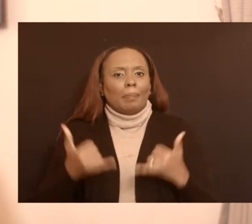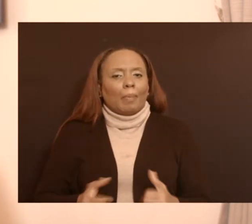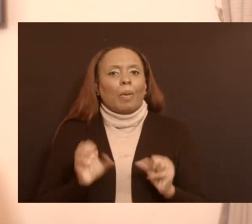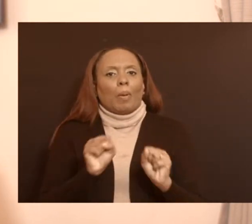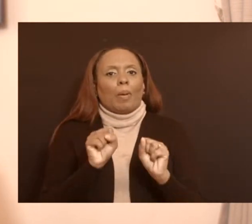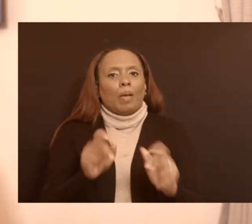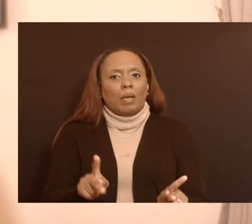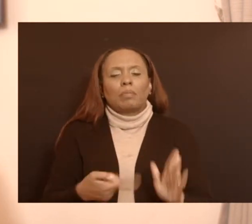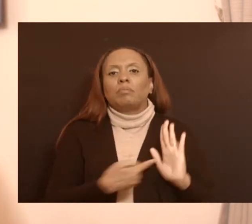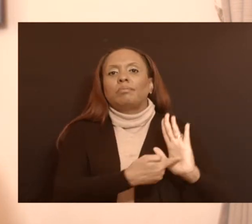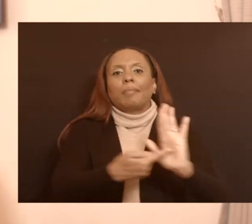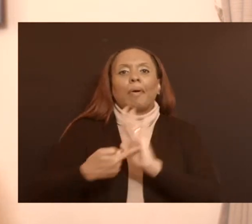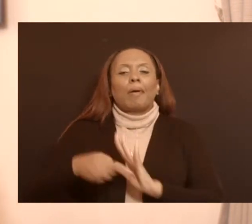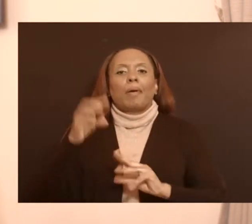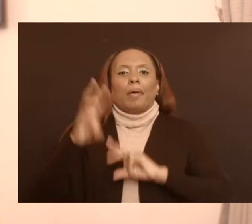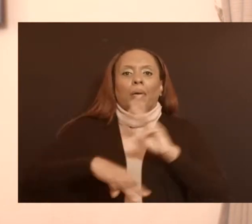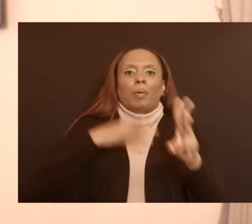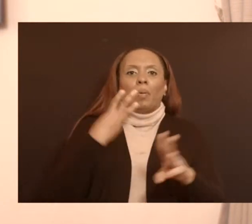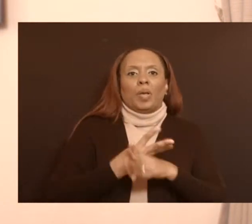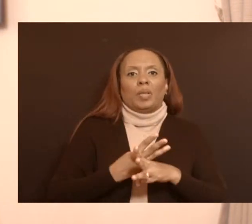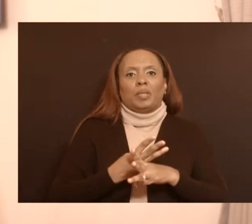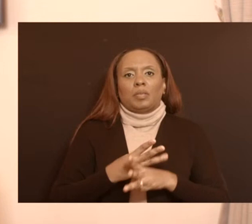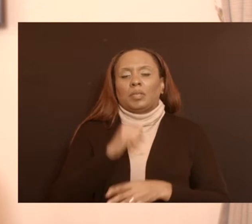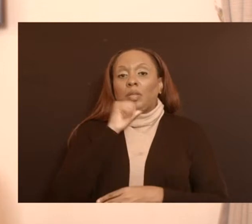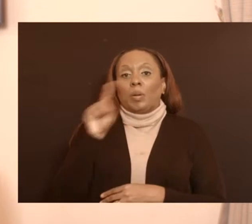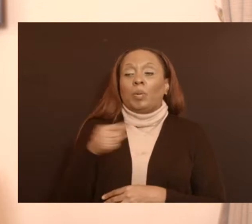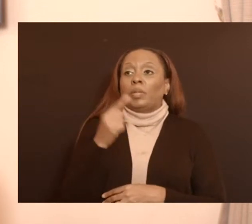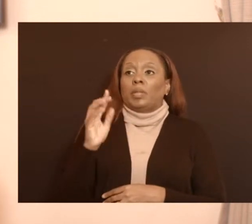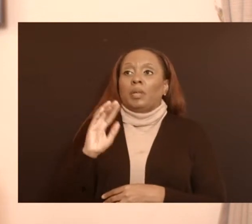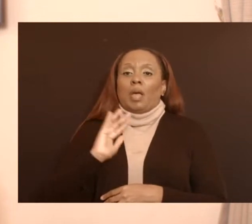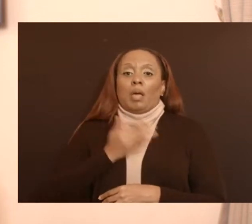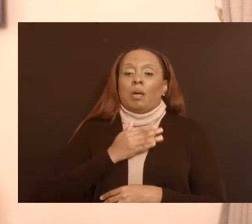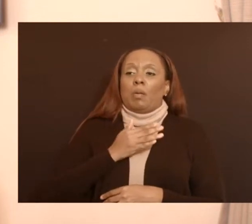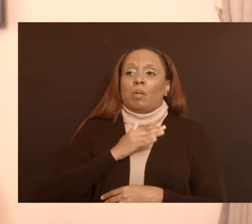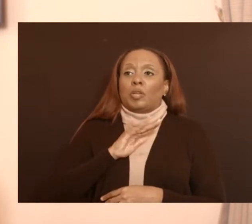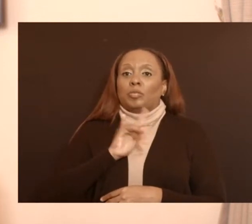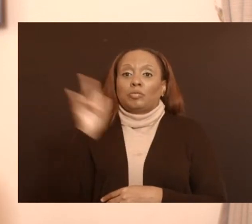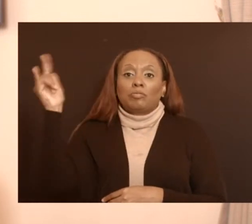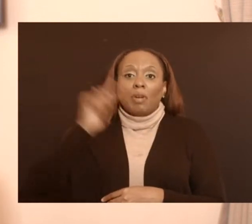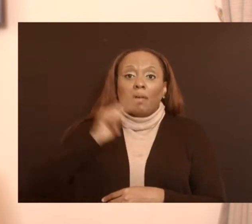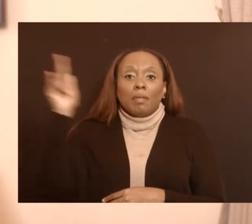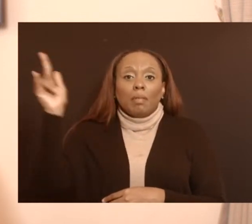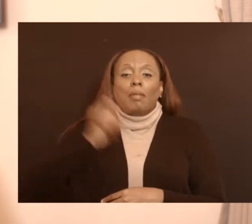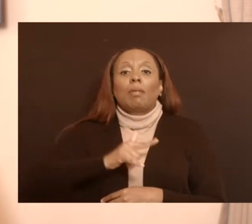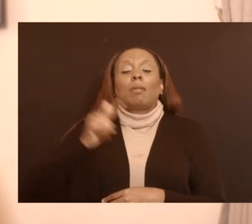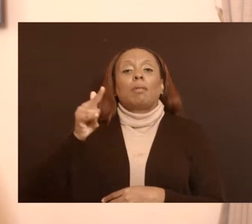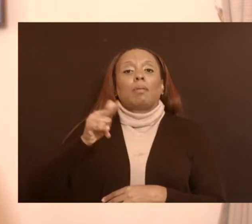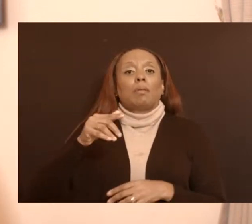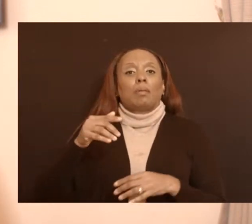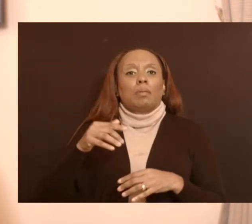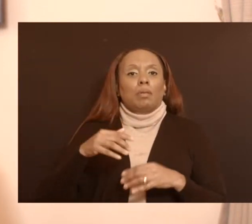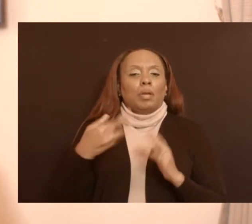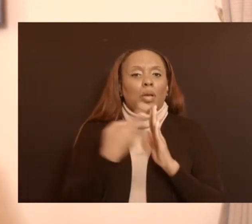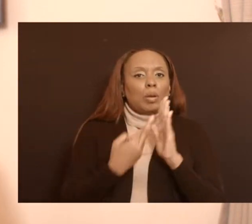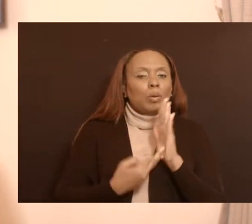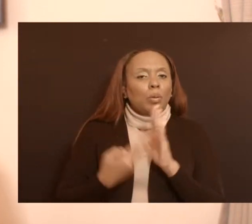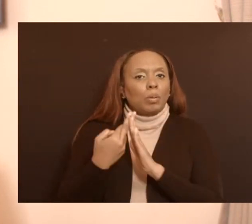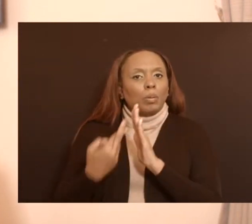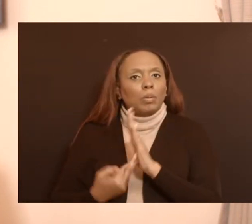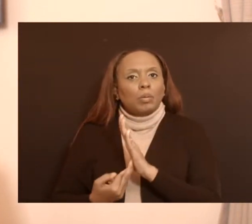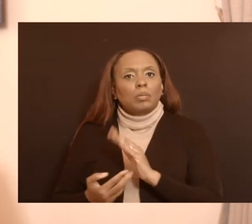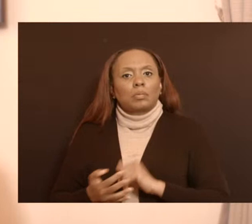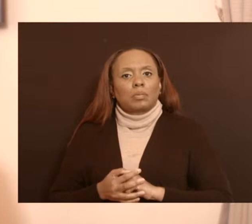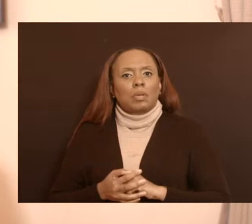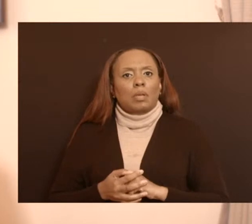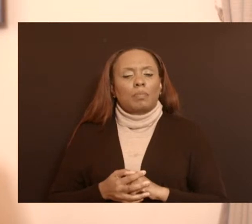able to show the world, not only in terms of travel protocols, in terms of dealing with cases, now how can we be able